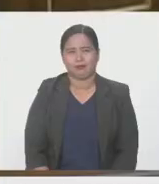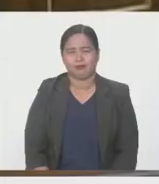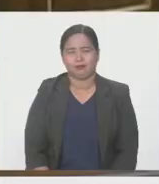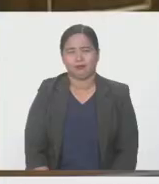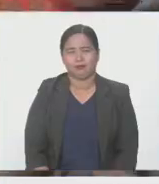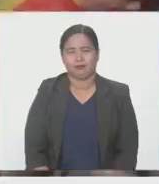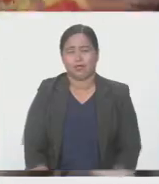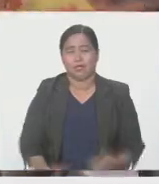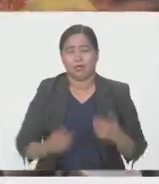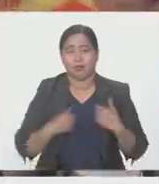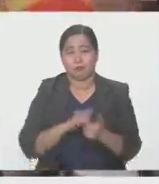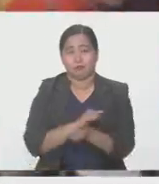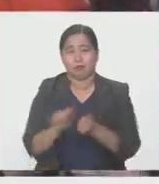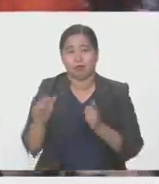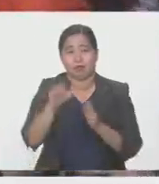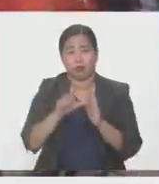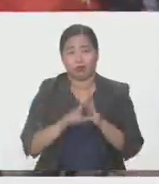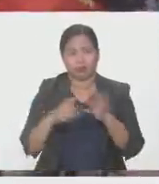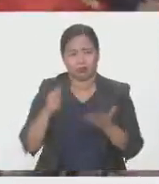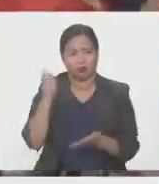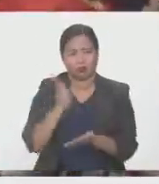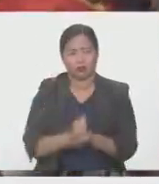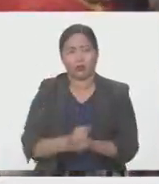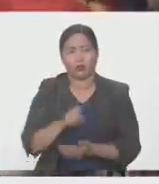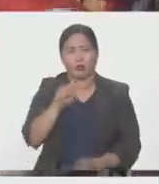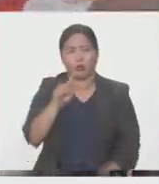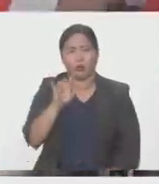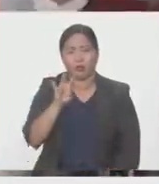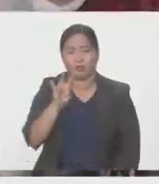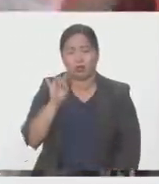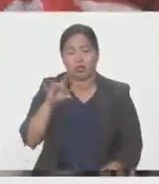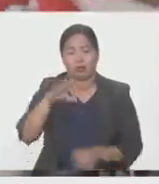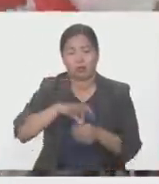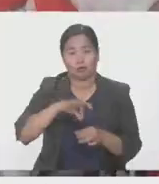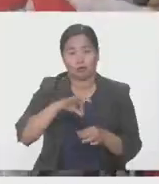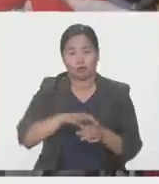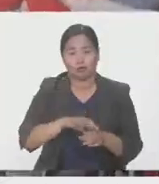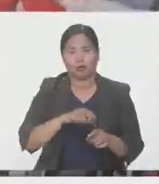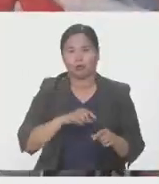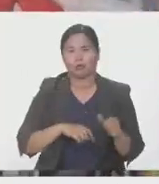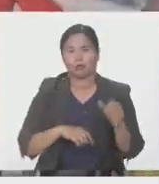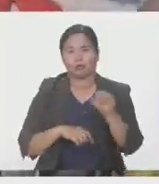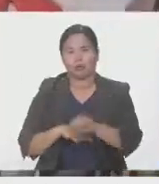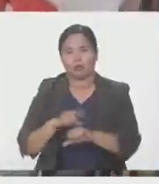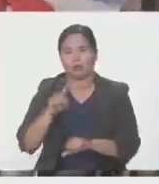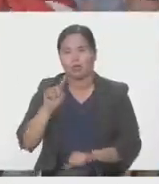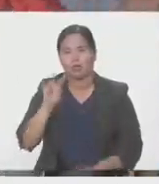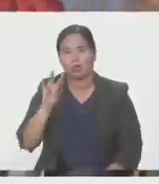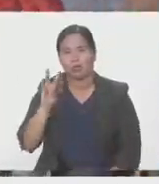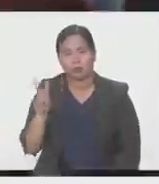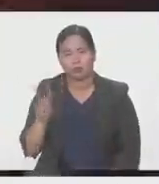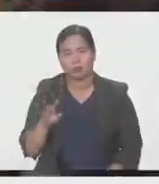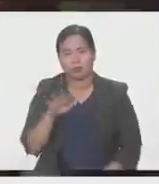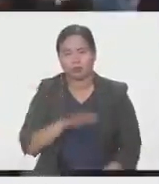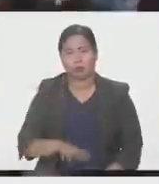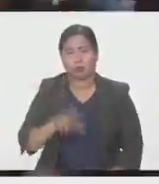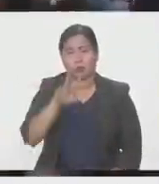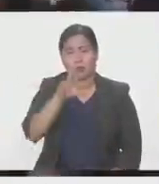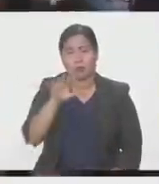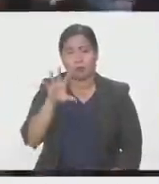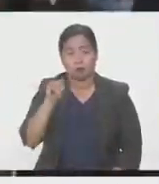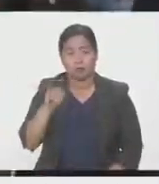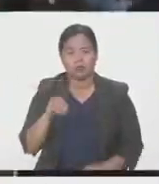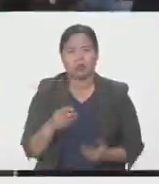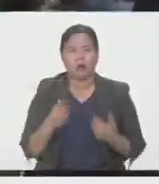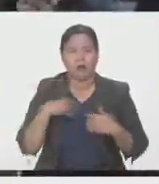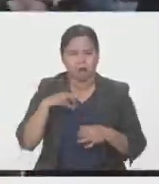The passing of the bill, which was approved by 178 votes to 172 in Spain's 350-seat parliament, will